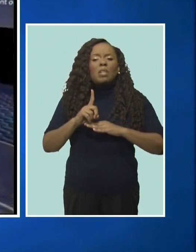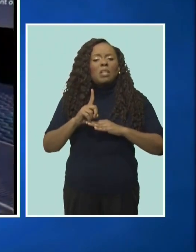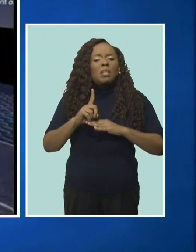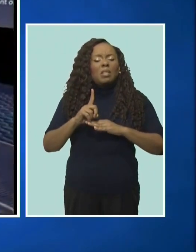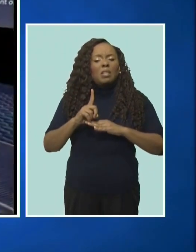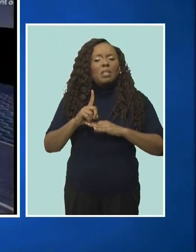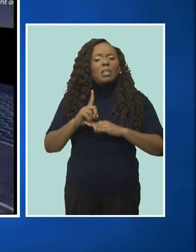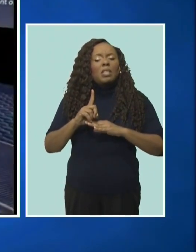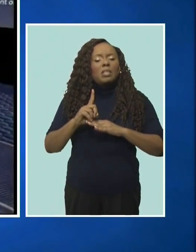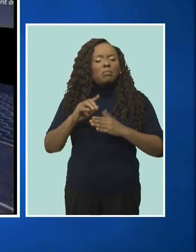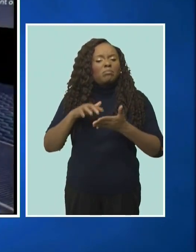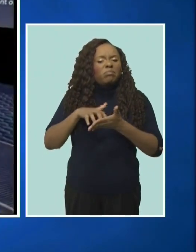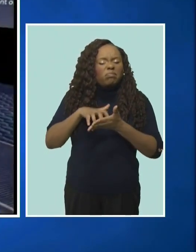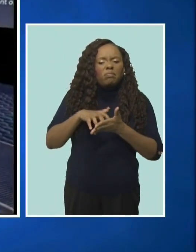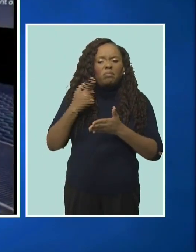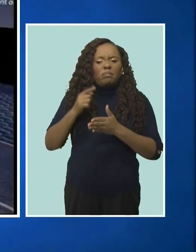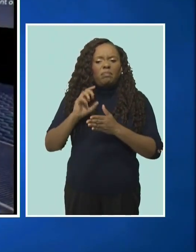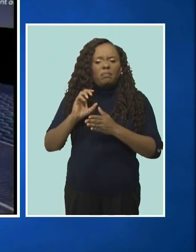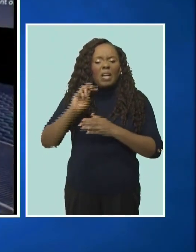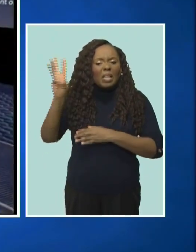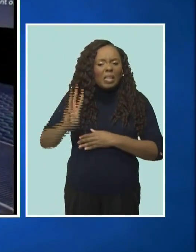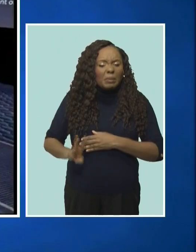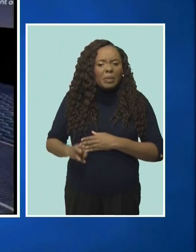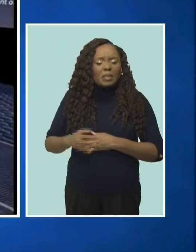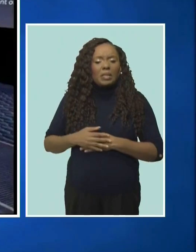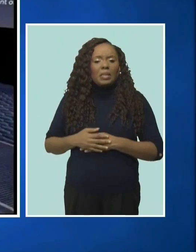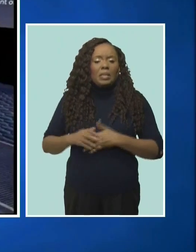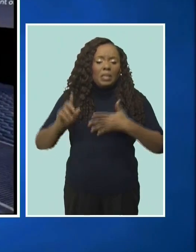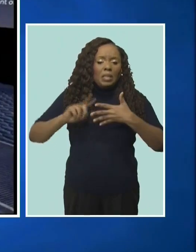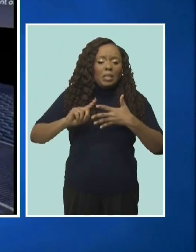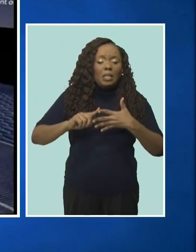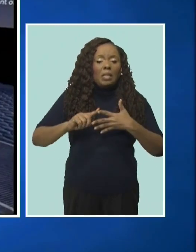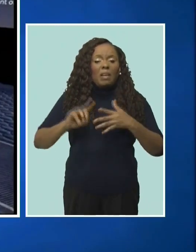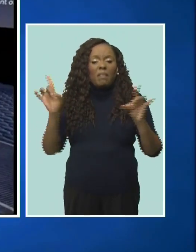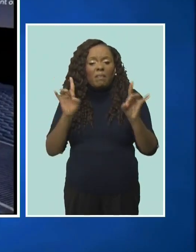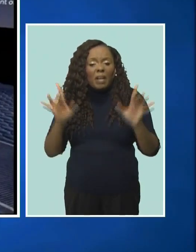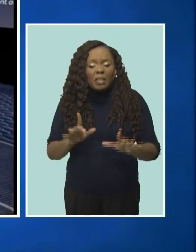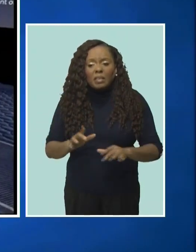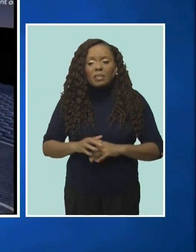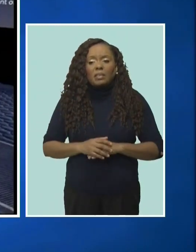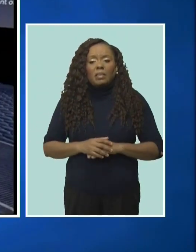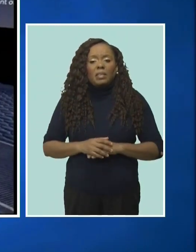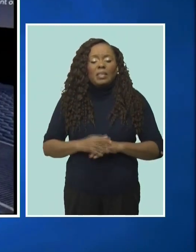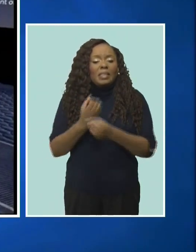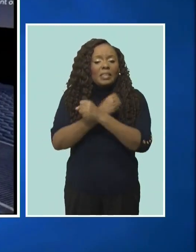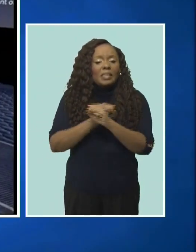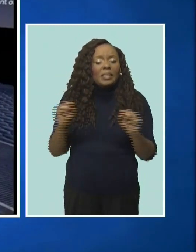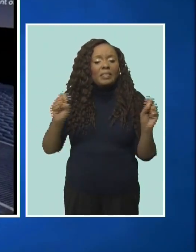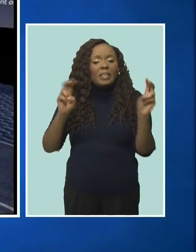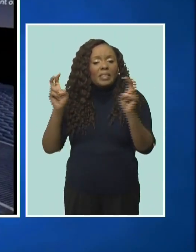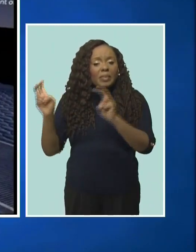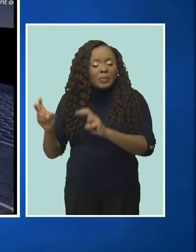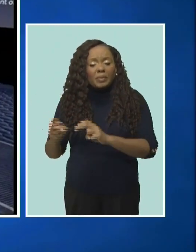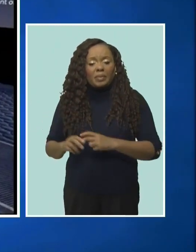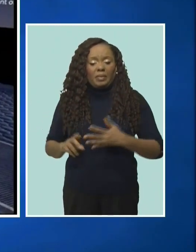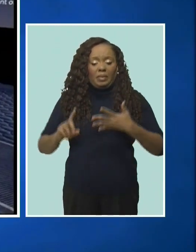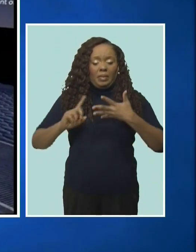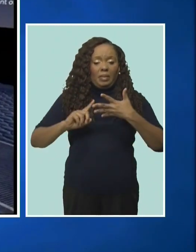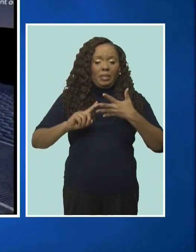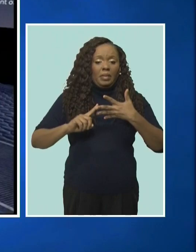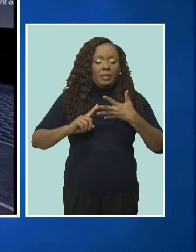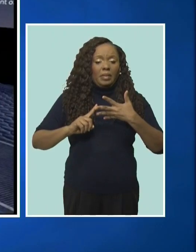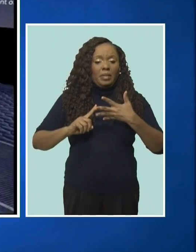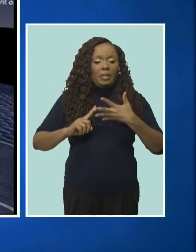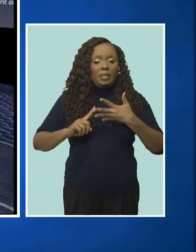Second, there are violence and security issues that we need to deal with. Third, we need to